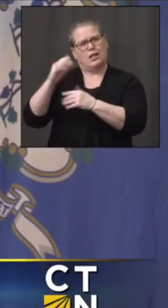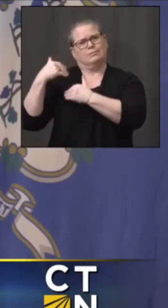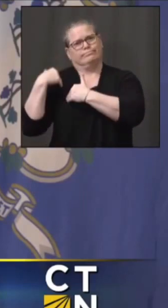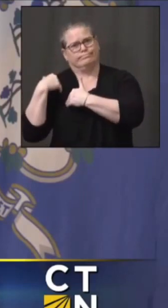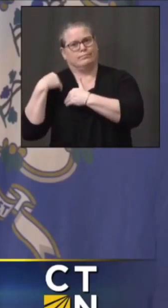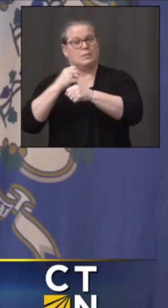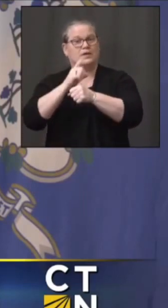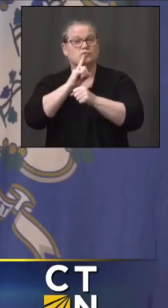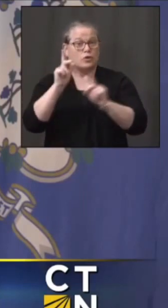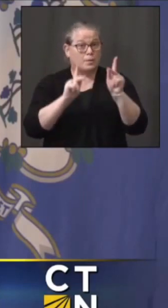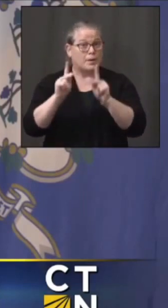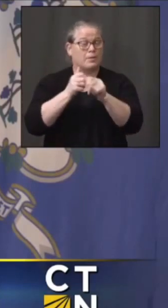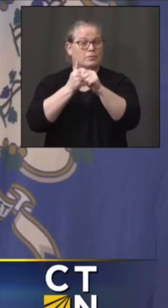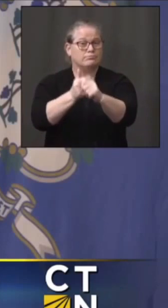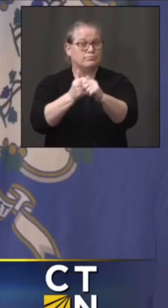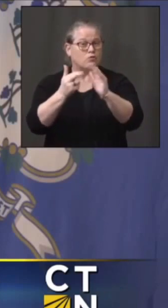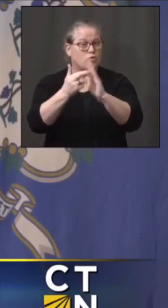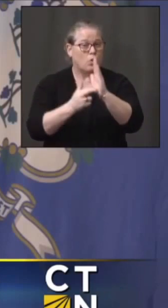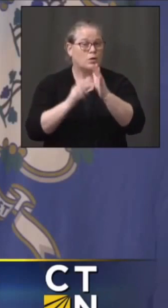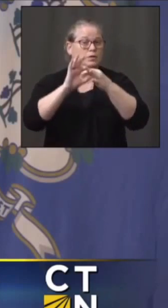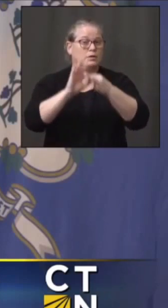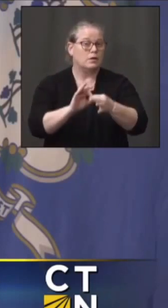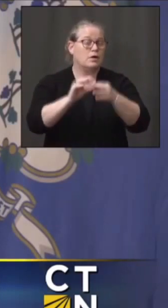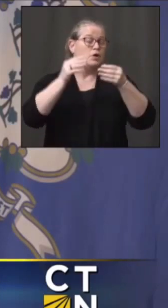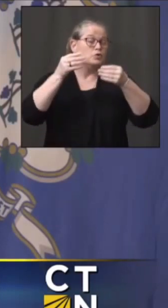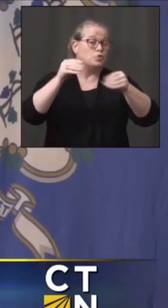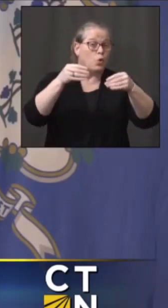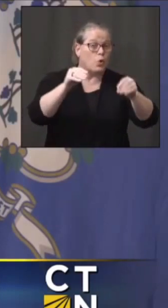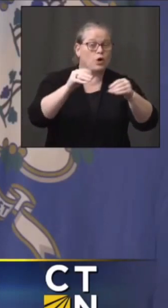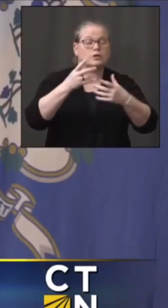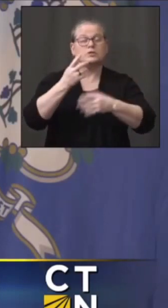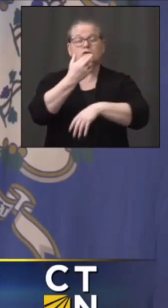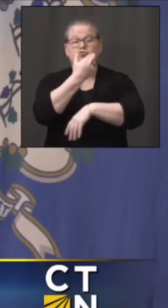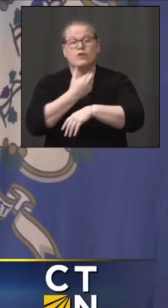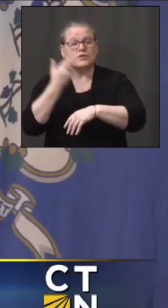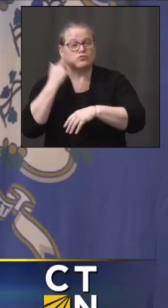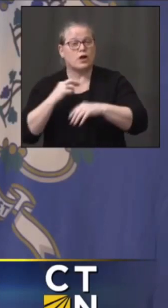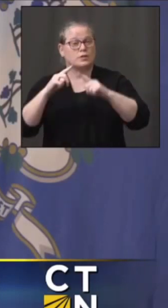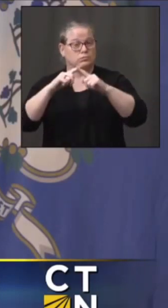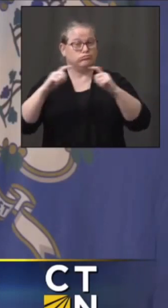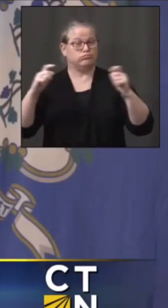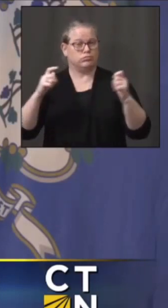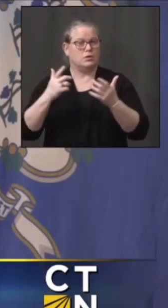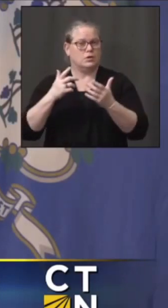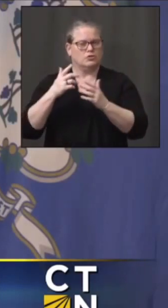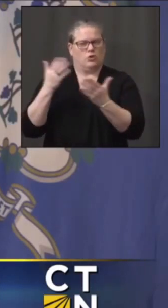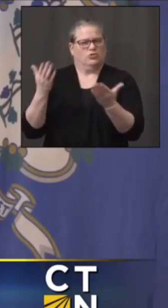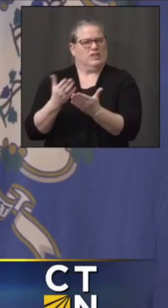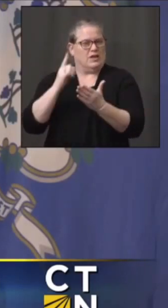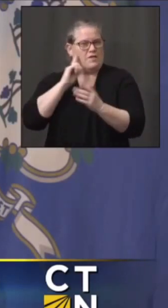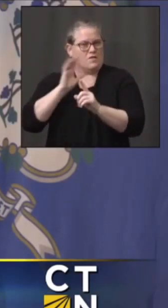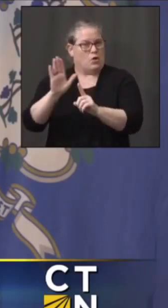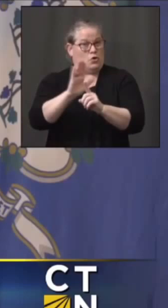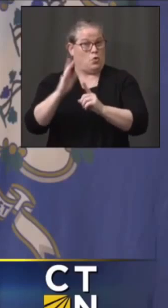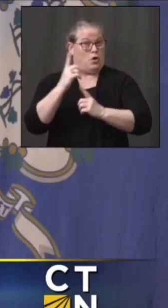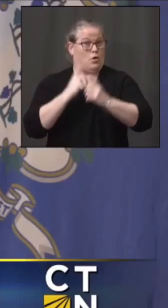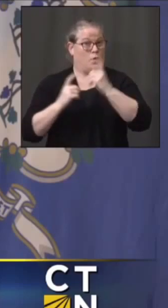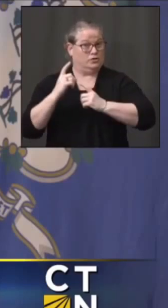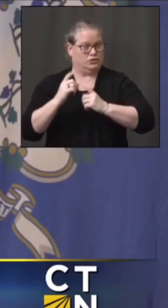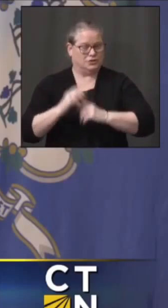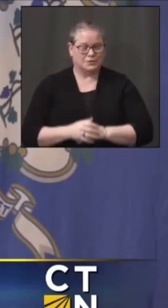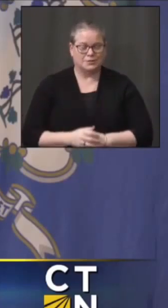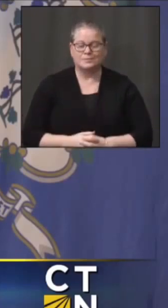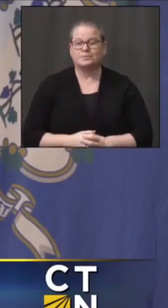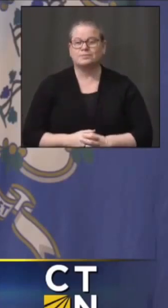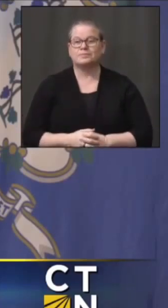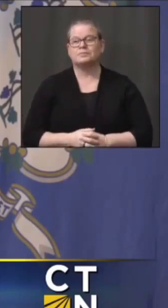rules regarding stores and restaurants and the such, so happy to take some of your questions. But first,